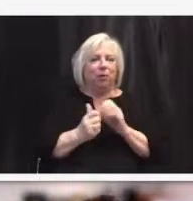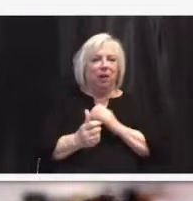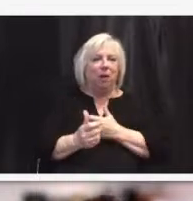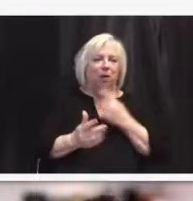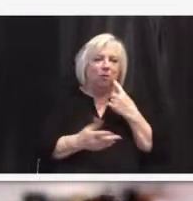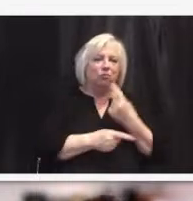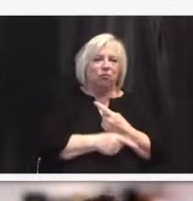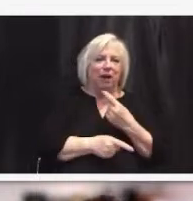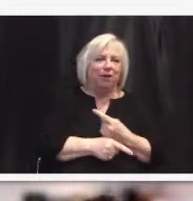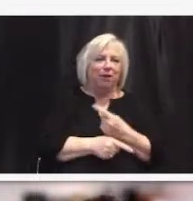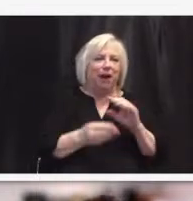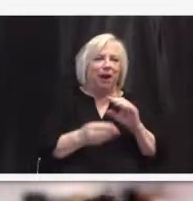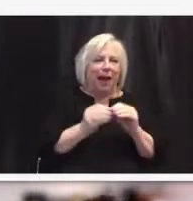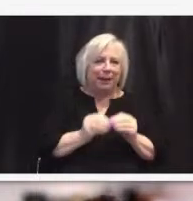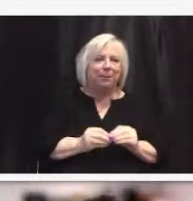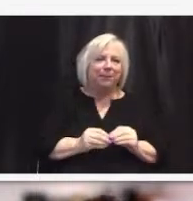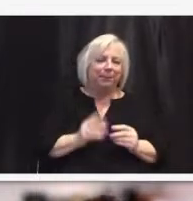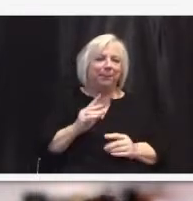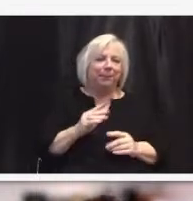item,